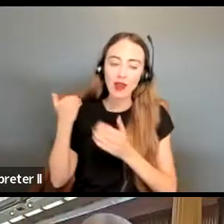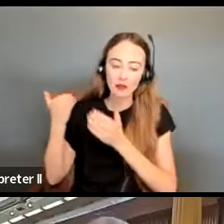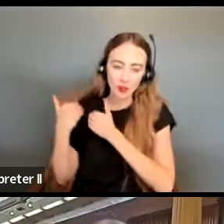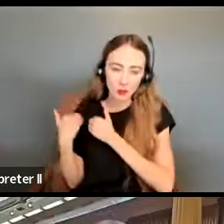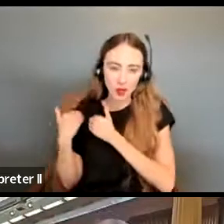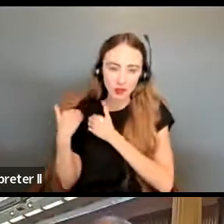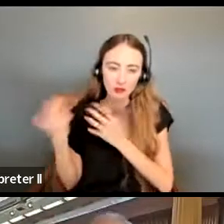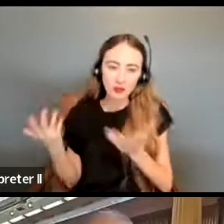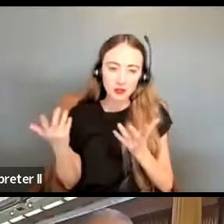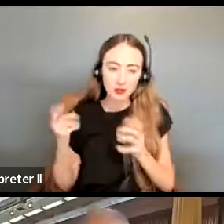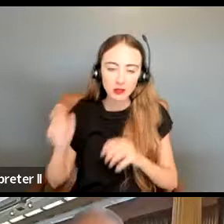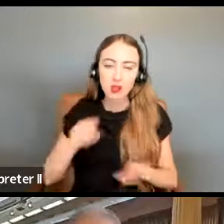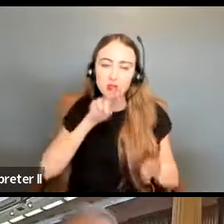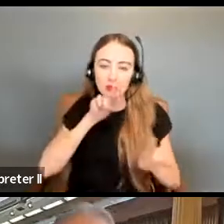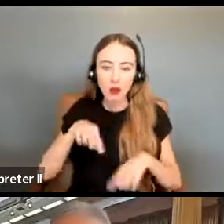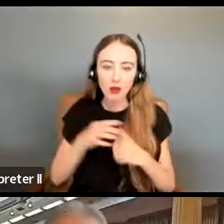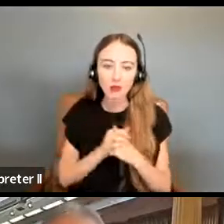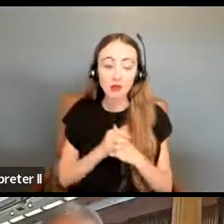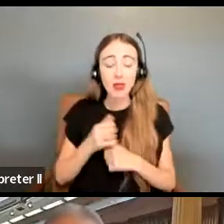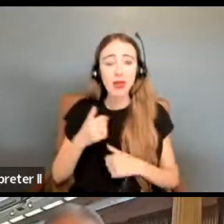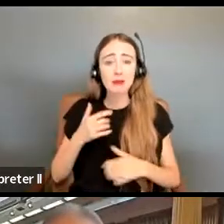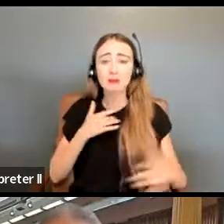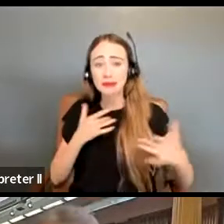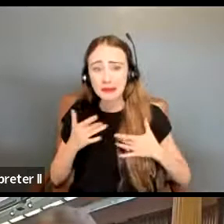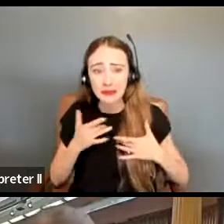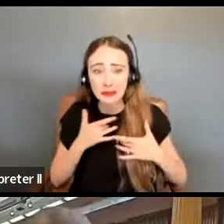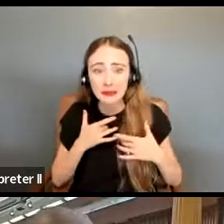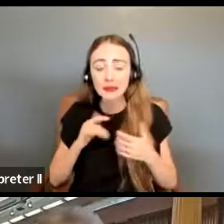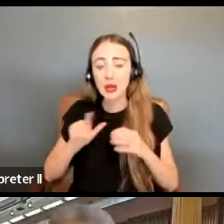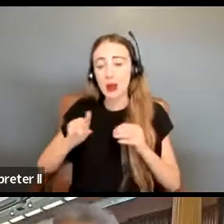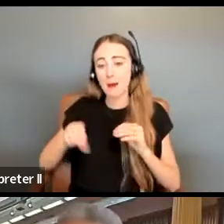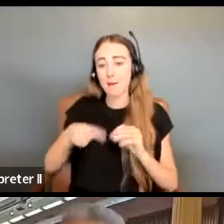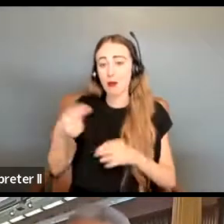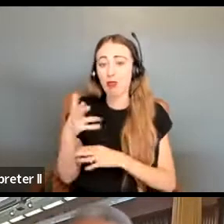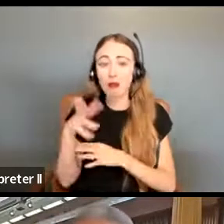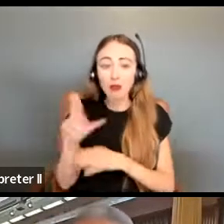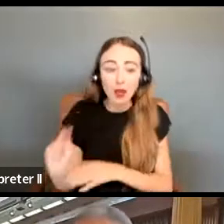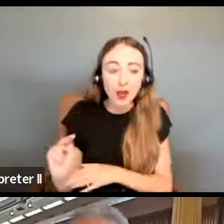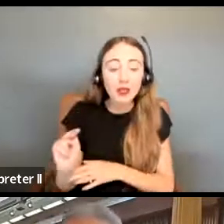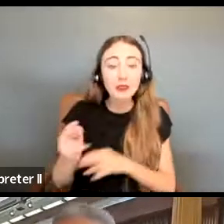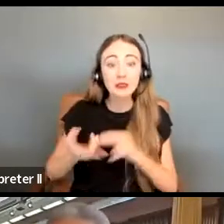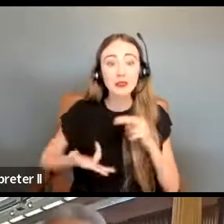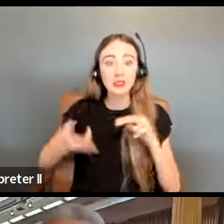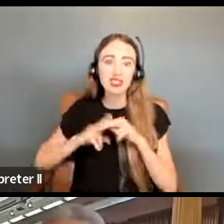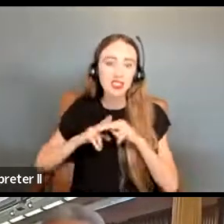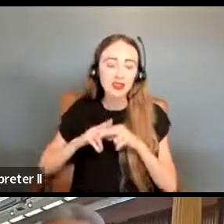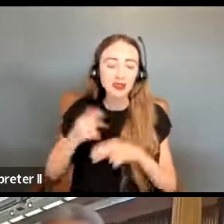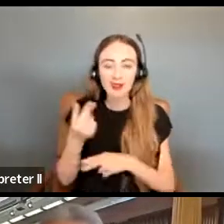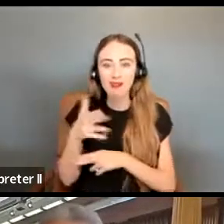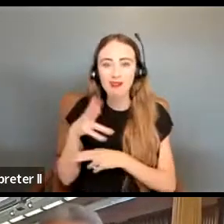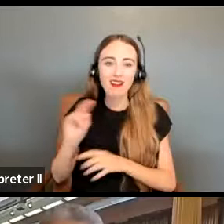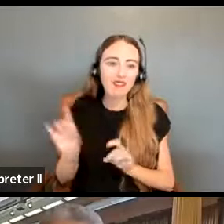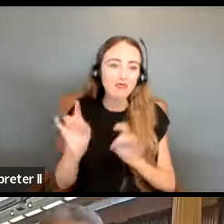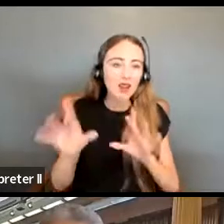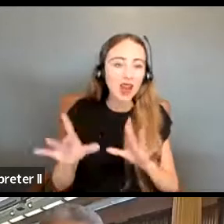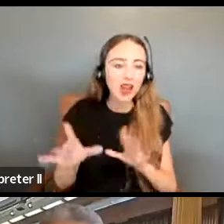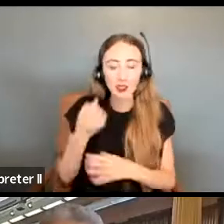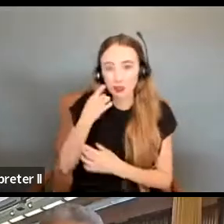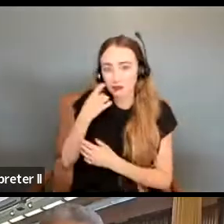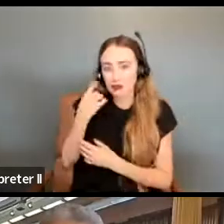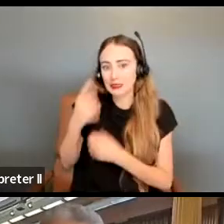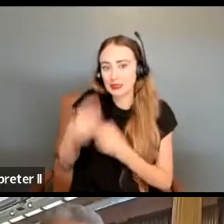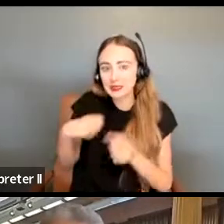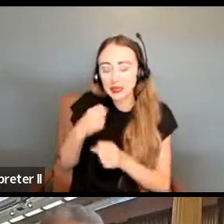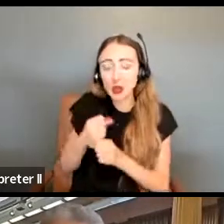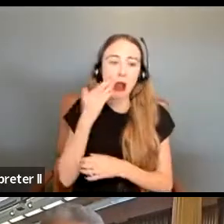be responsive. I'm deeply concerned about the proliferation of firearms and the increase in gun violence in our communities over the last year, as I know all